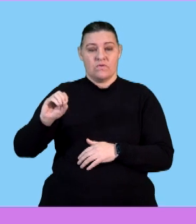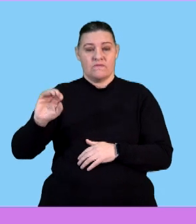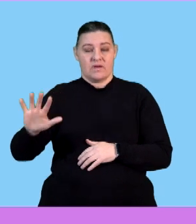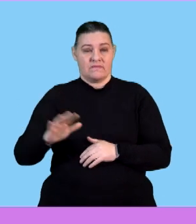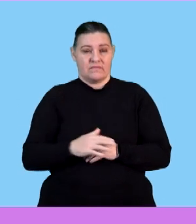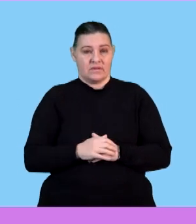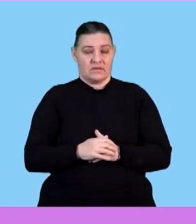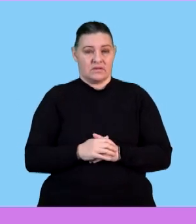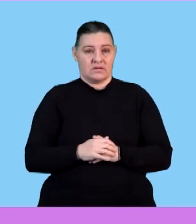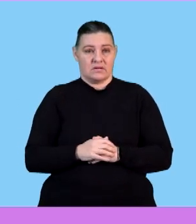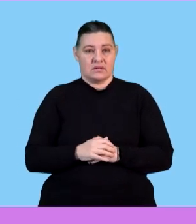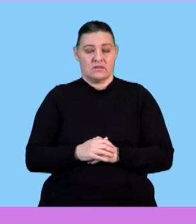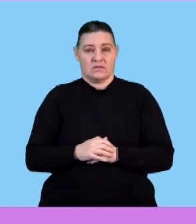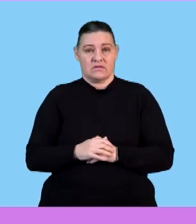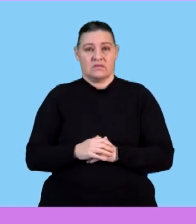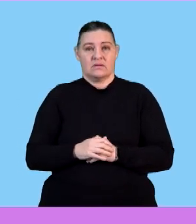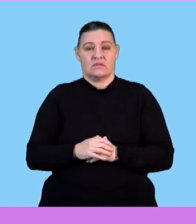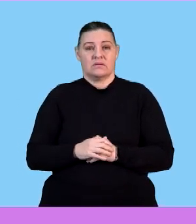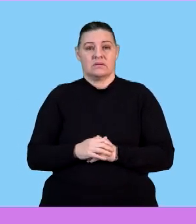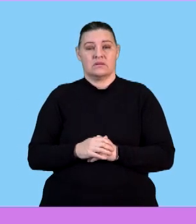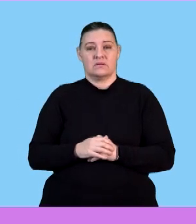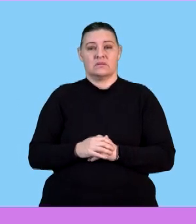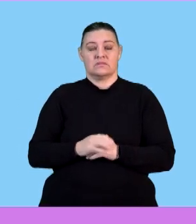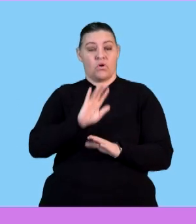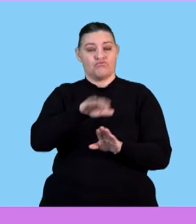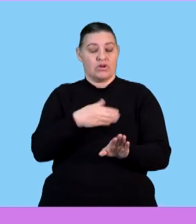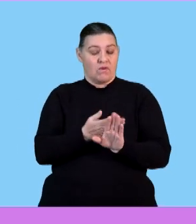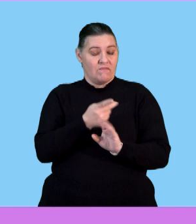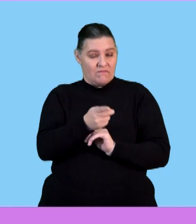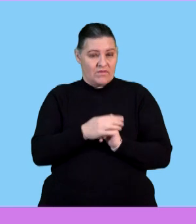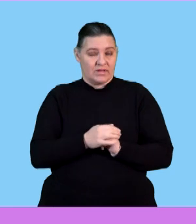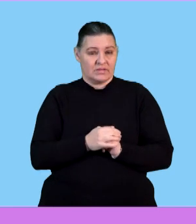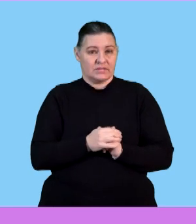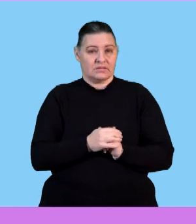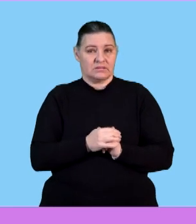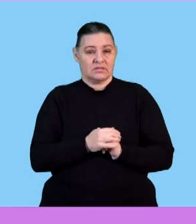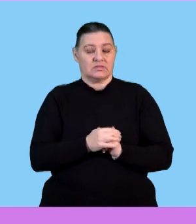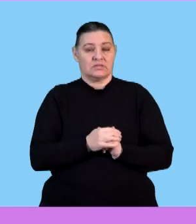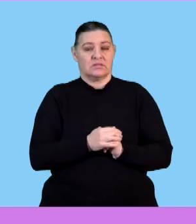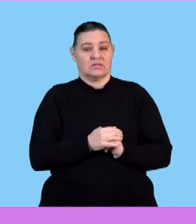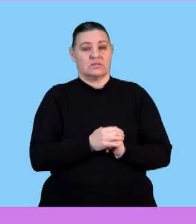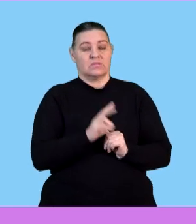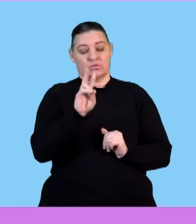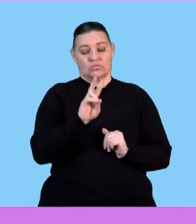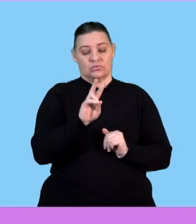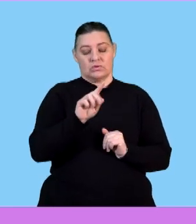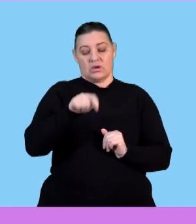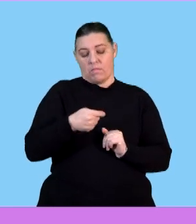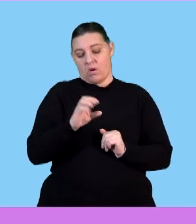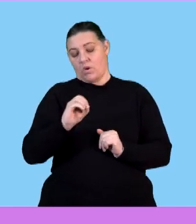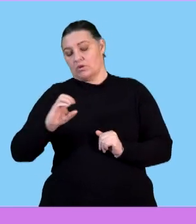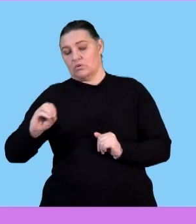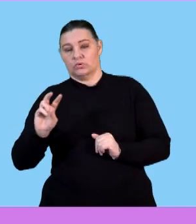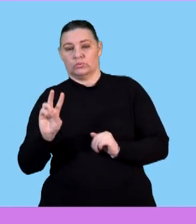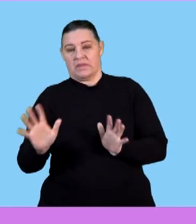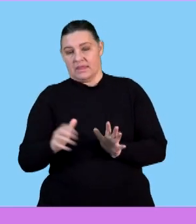8,945.05. There you go. There we rounded off. Let's just get that back so you guys can see it. There we've rounded off to 2 decimal